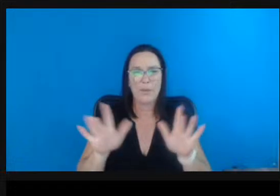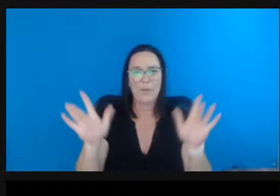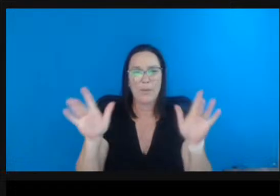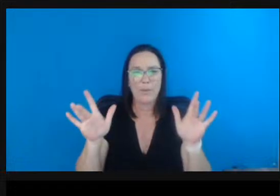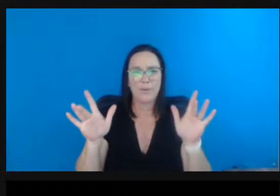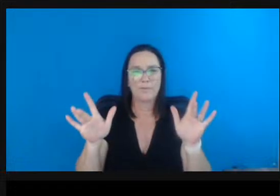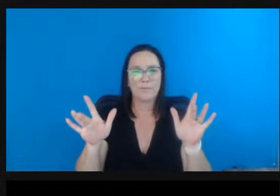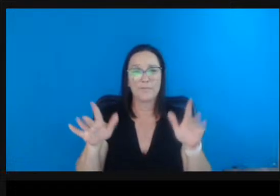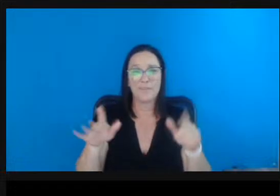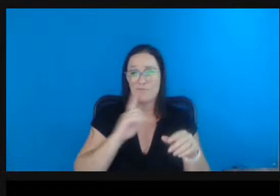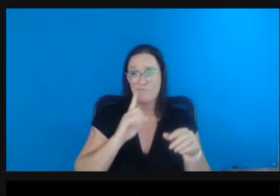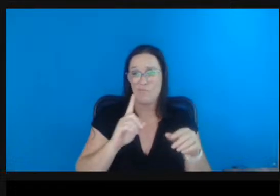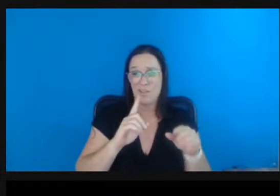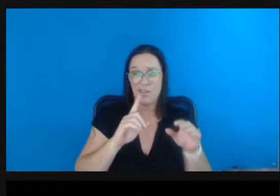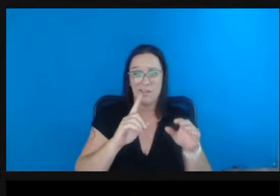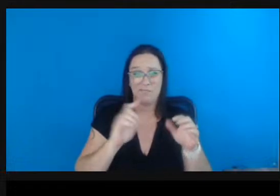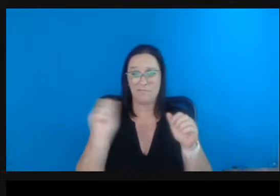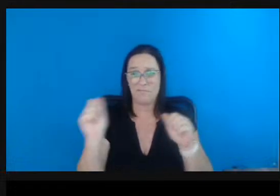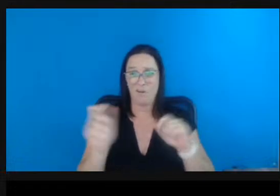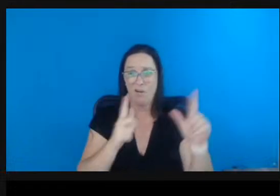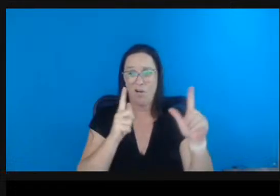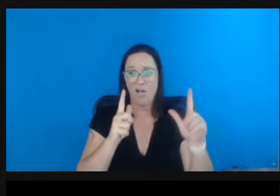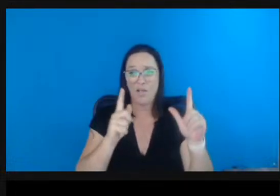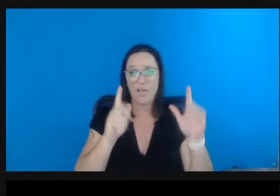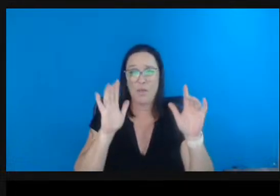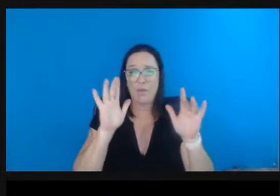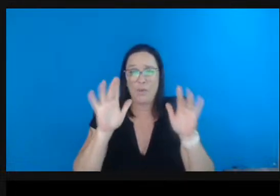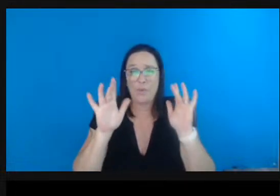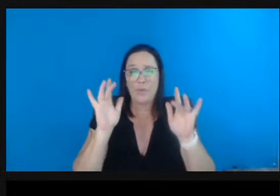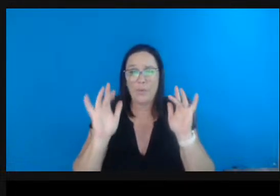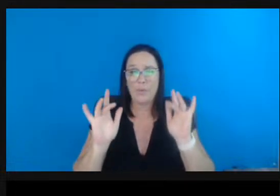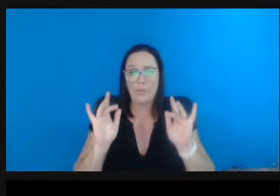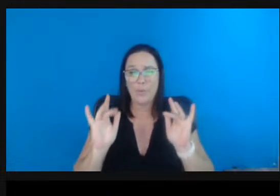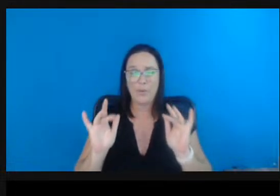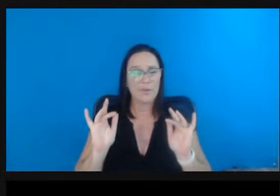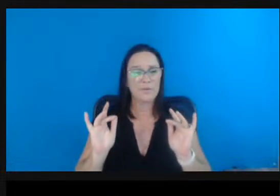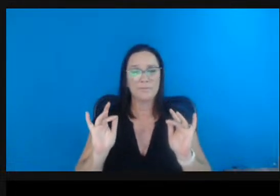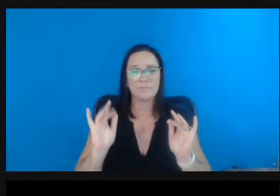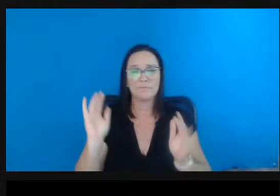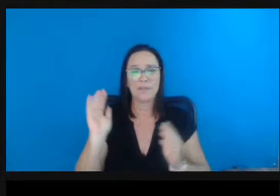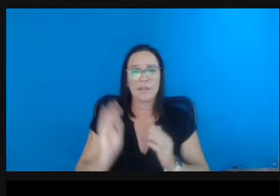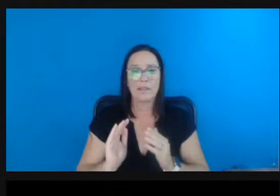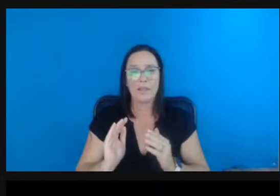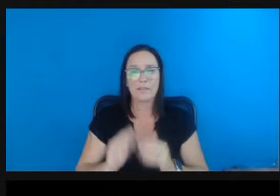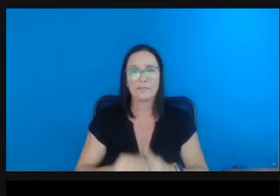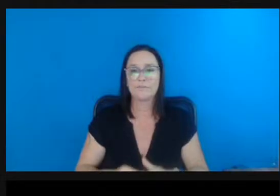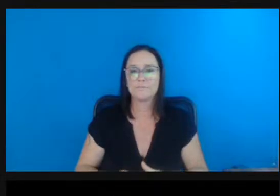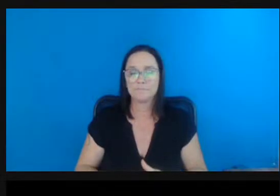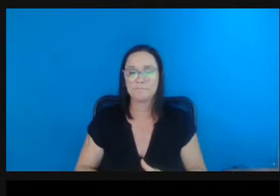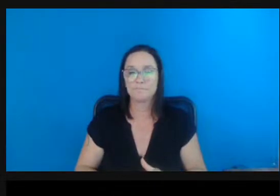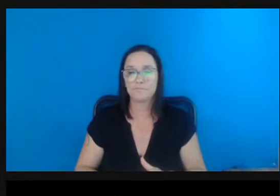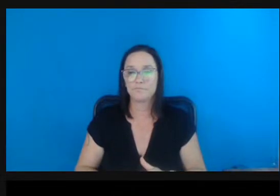actually honestly appears a little bit scarce too, but a little bit more populated than the blue one too.